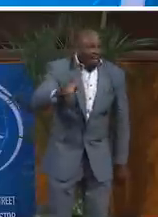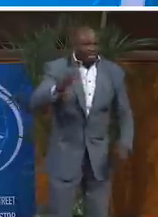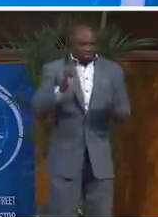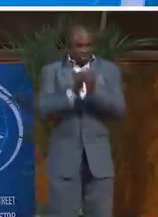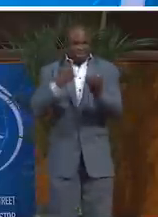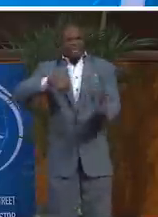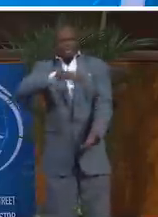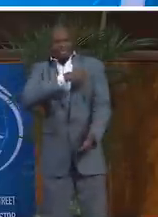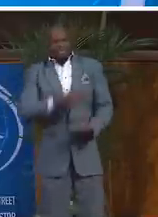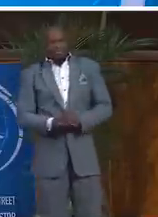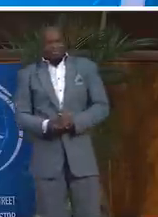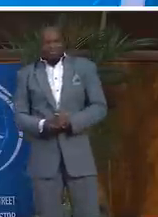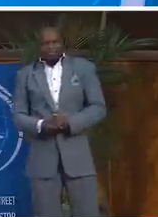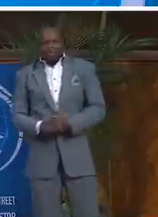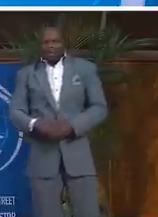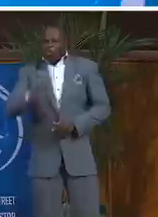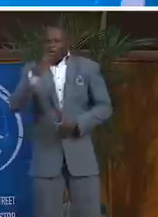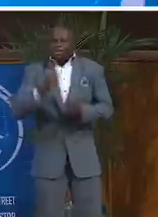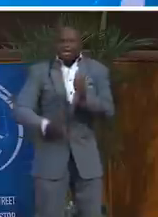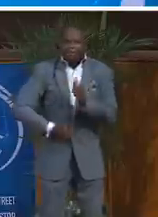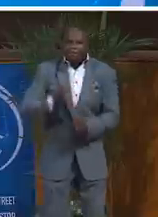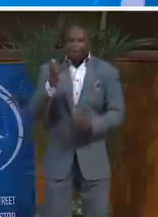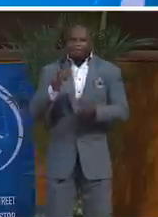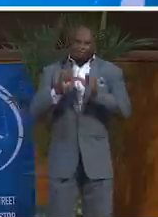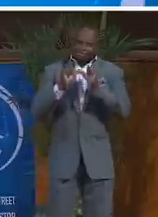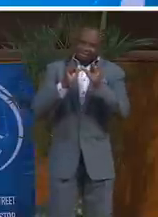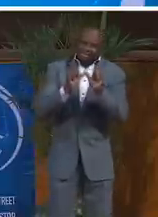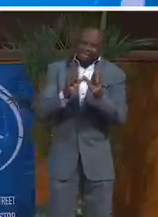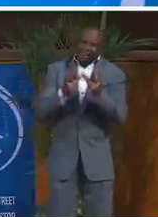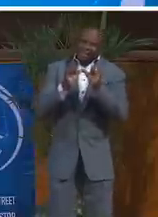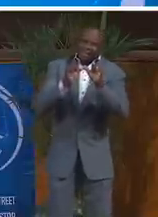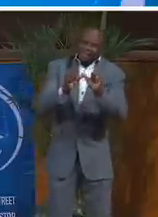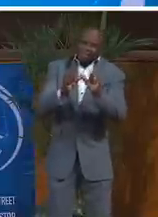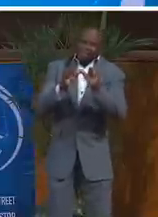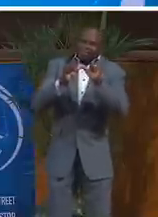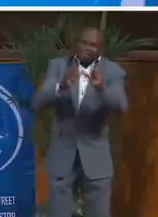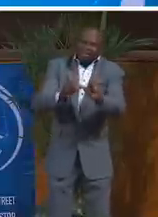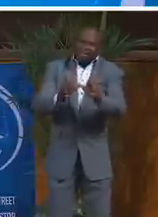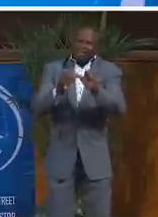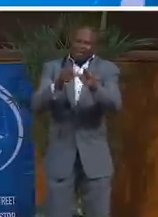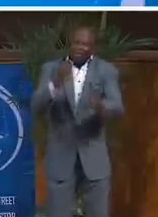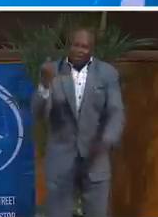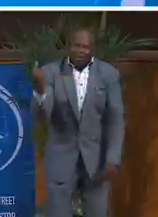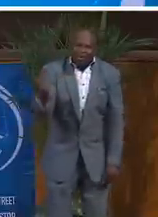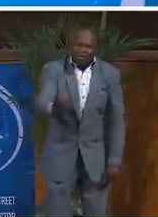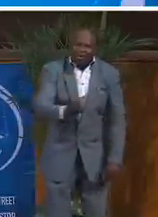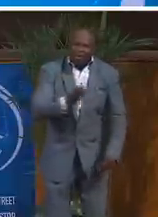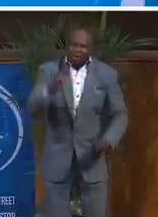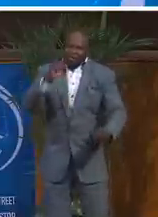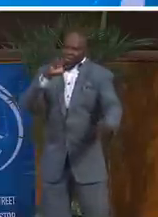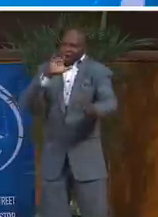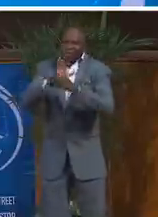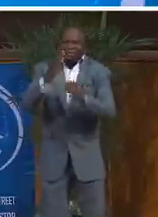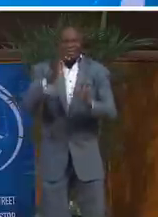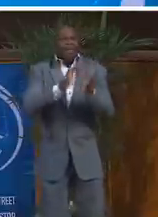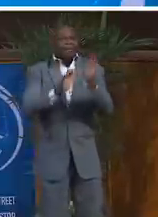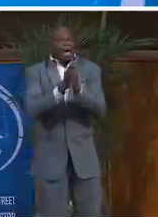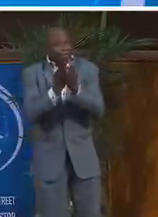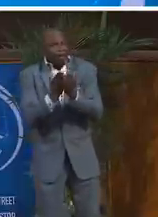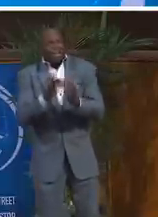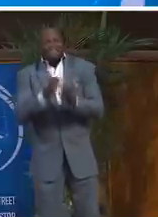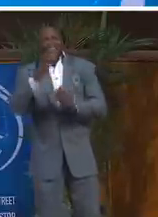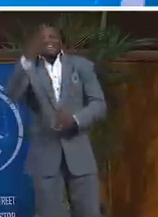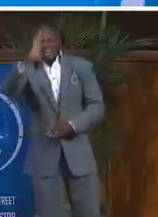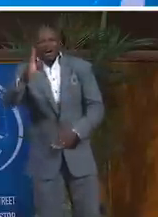us. One of the most constant and consistent promises in the Bible is